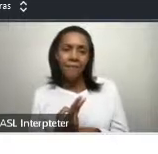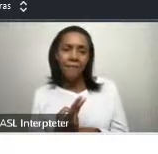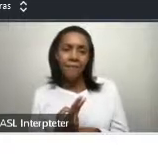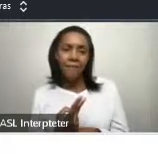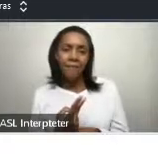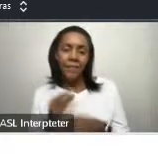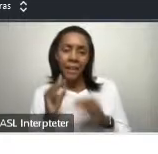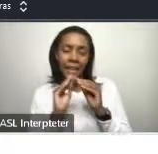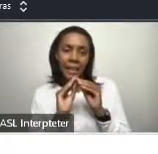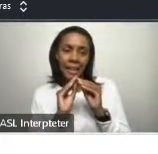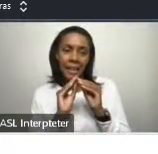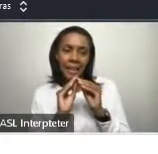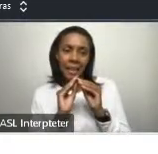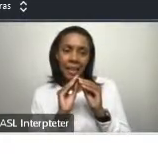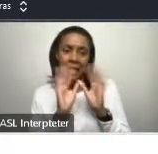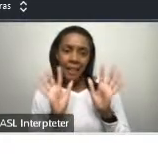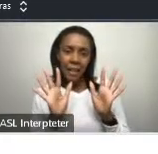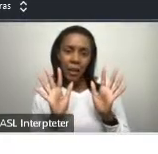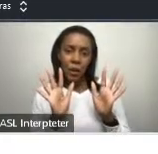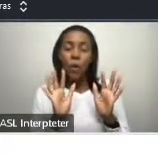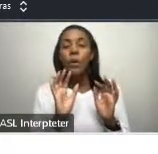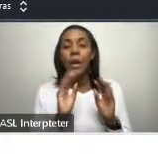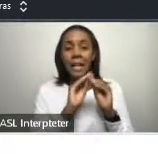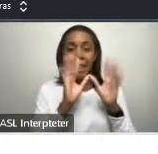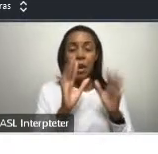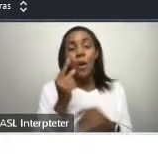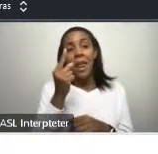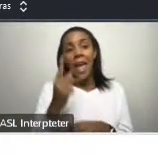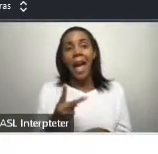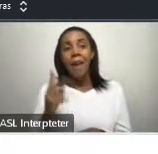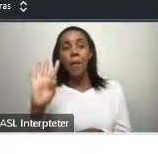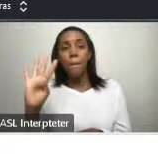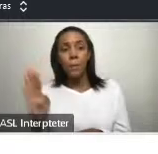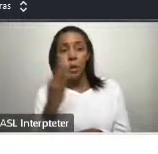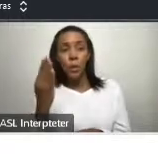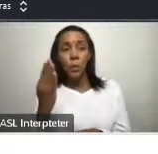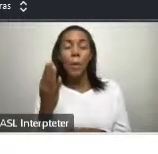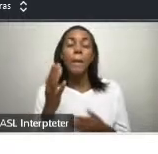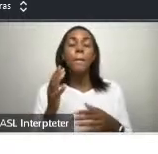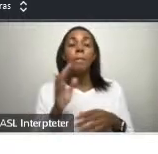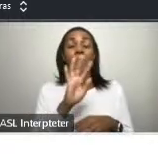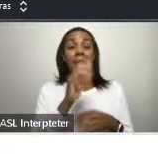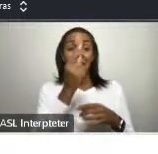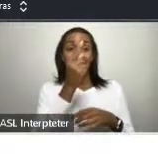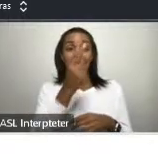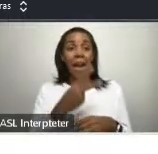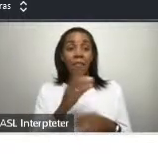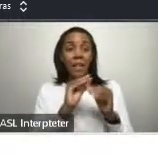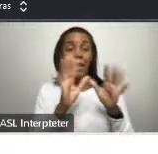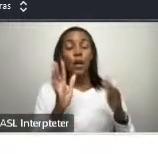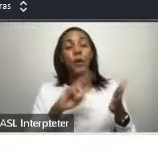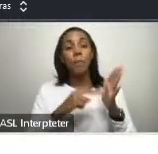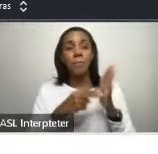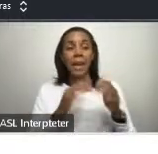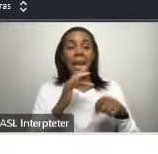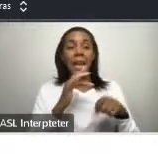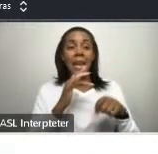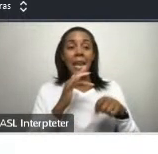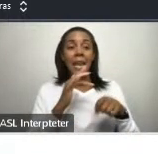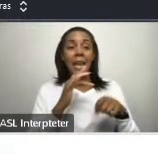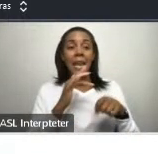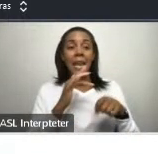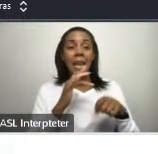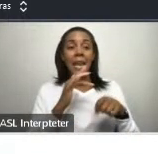clear, which means it's vacant, and half blue. Blue indicates institutional uses, and indeed this was a church for many years. Next slide.